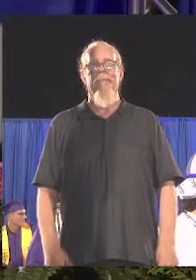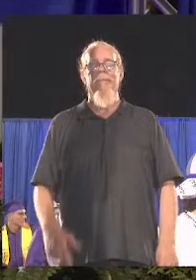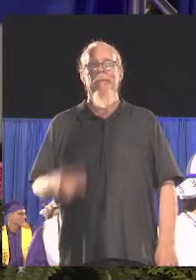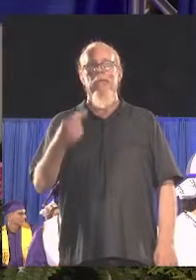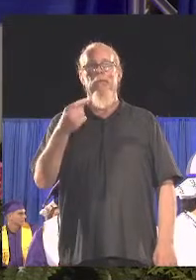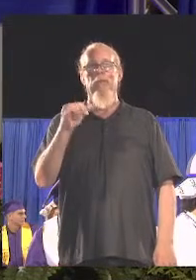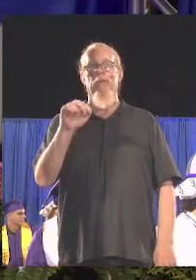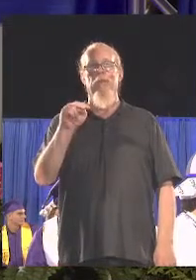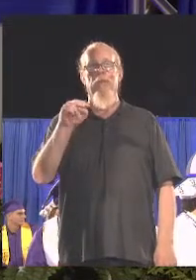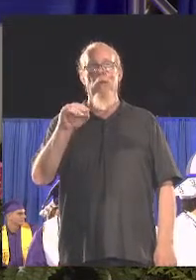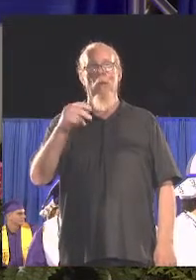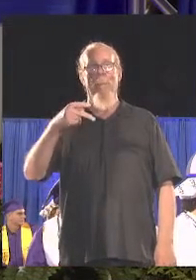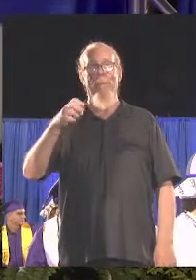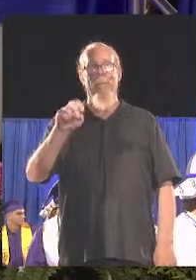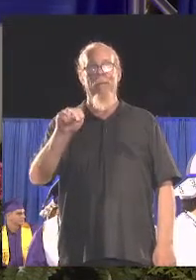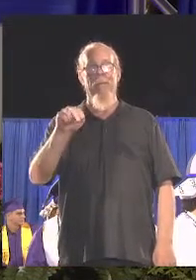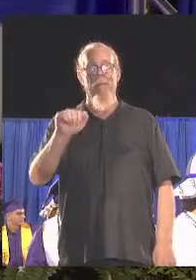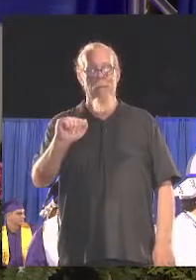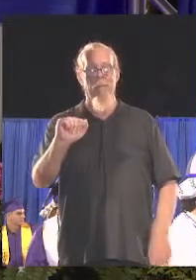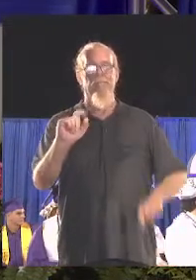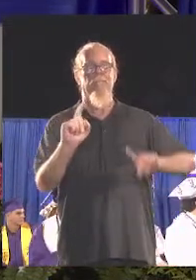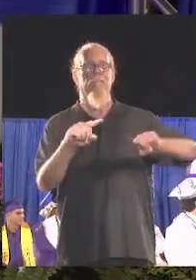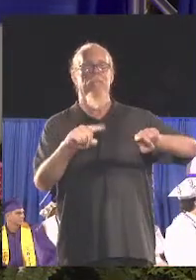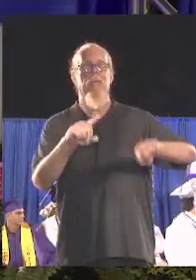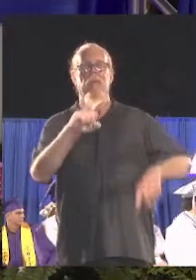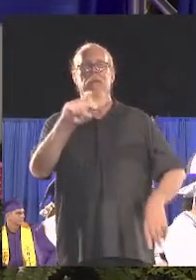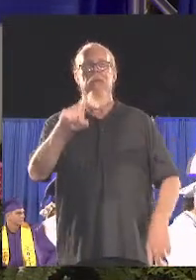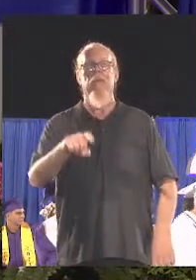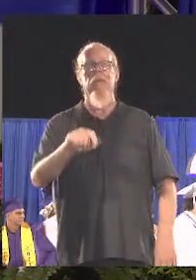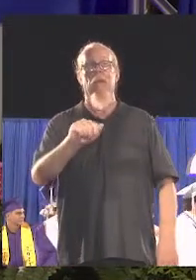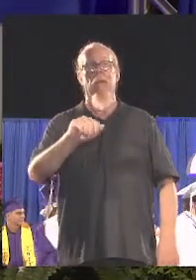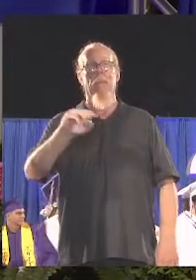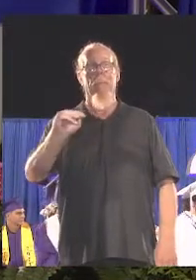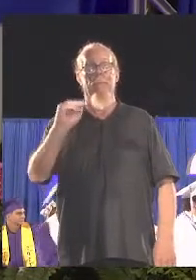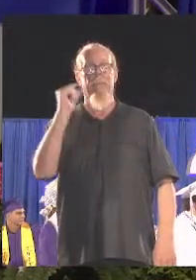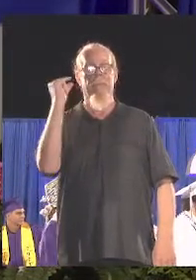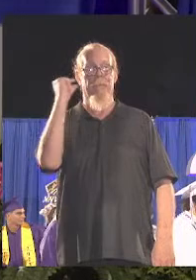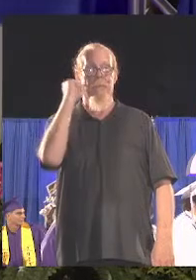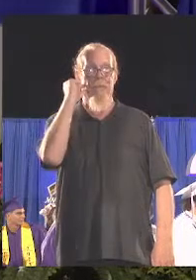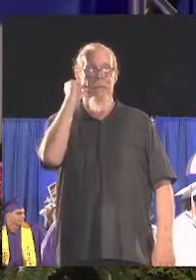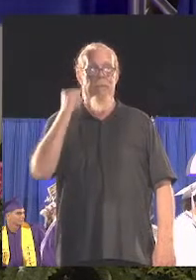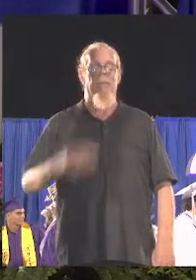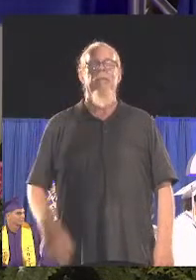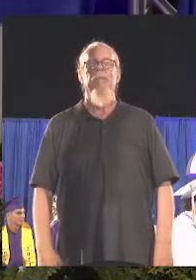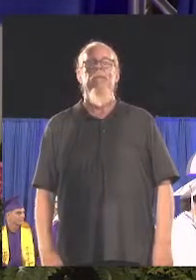Gino G. Pina, Texas A&M University, San Antonio.